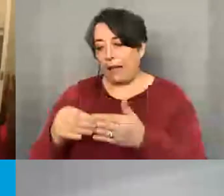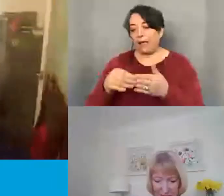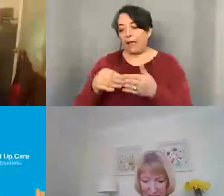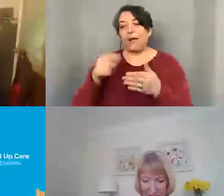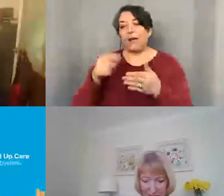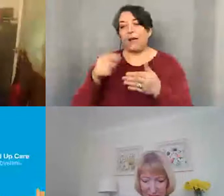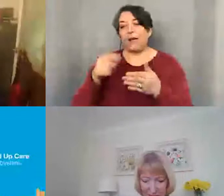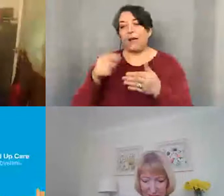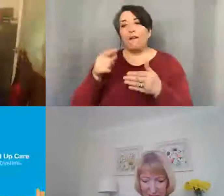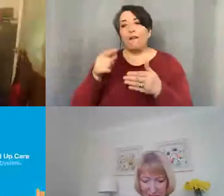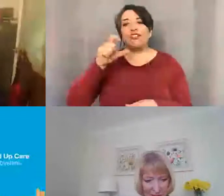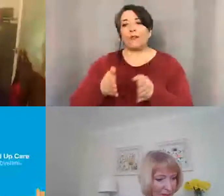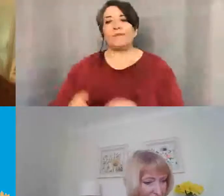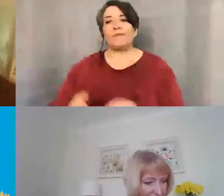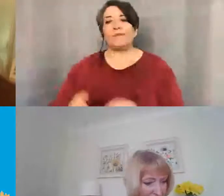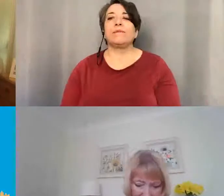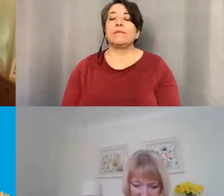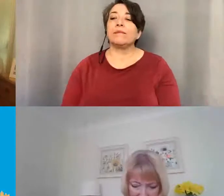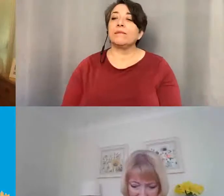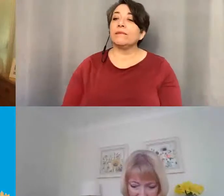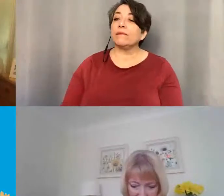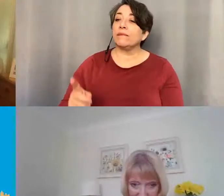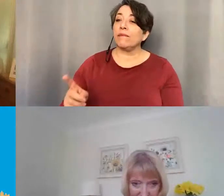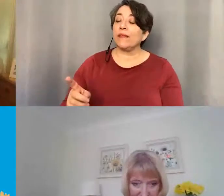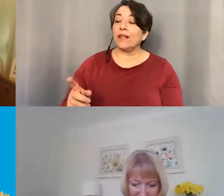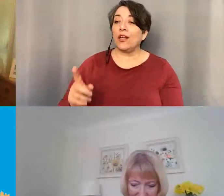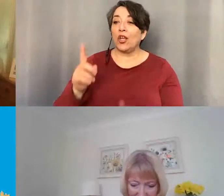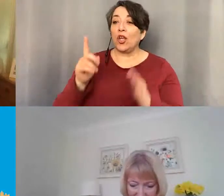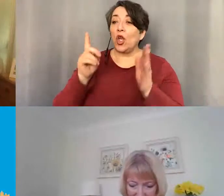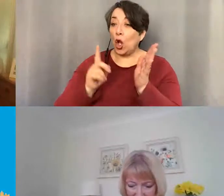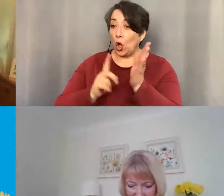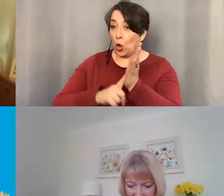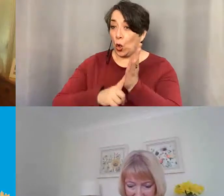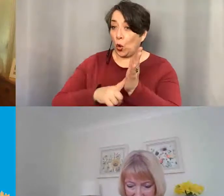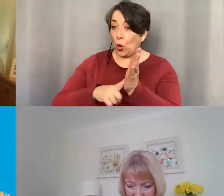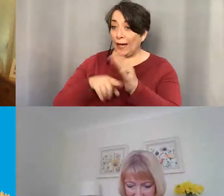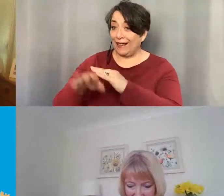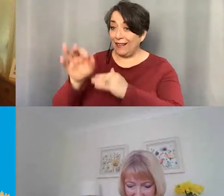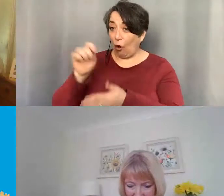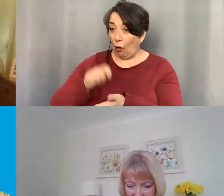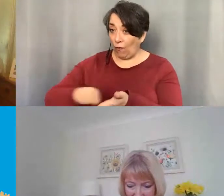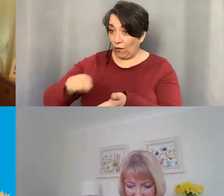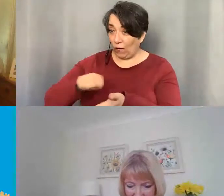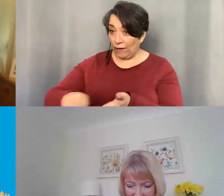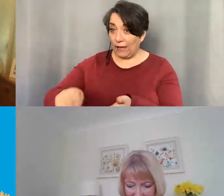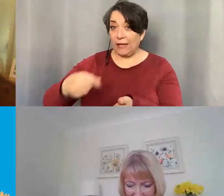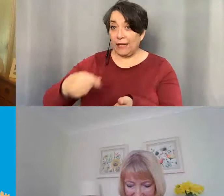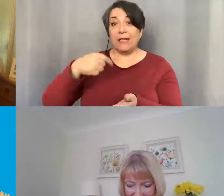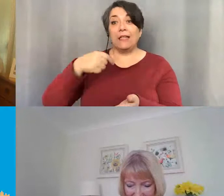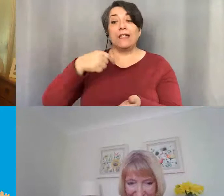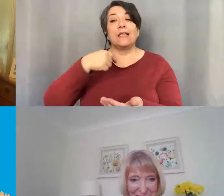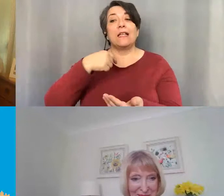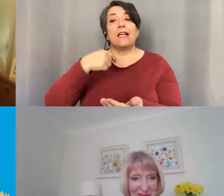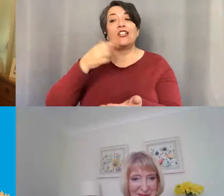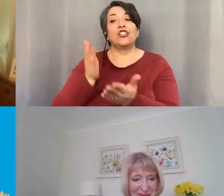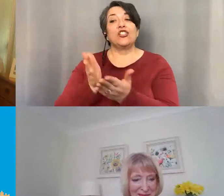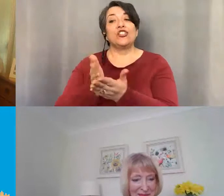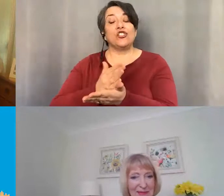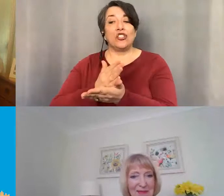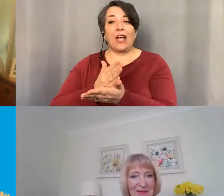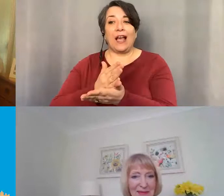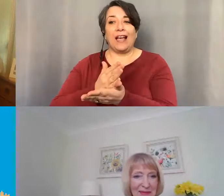Thanks, Luke. Just to explain, Luke's in the office at the minute. I'm in the office, but I have my own office, and Luke's in a shared office, so he's having to wear his mask